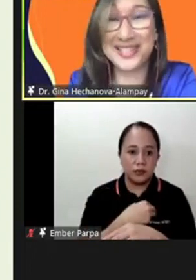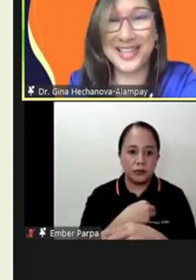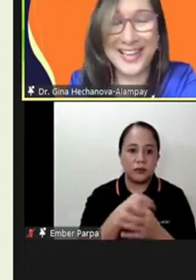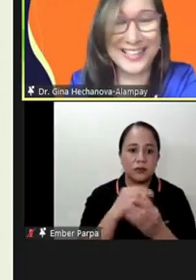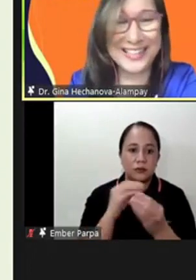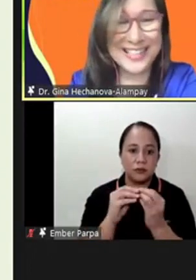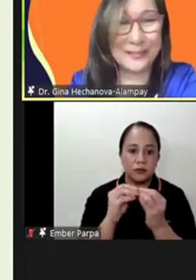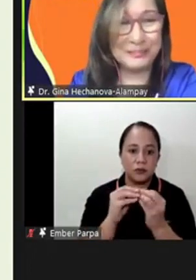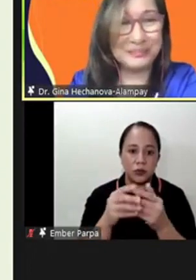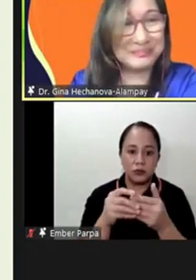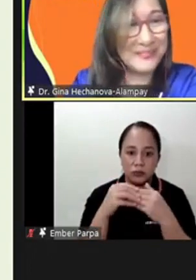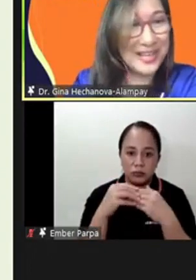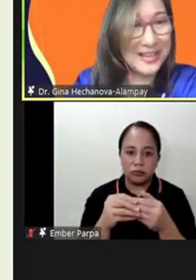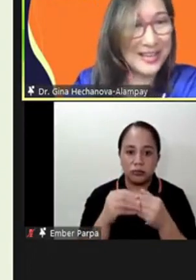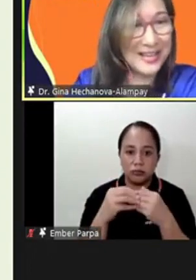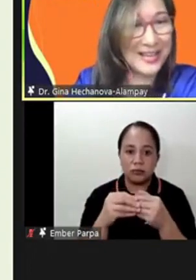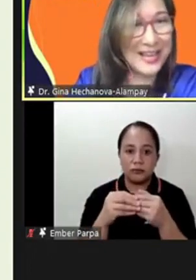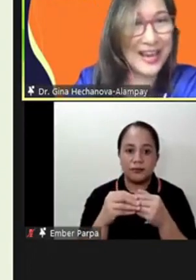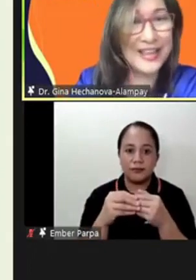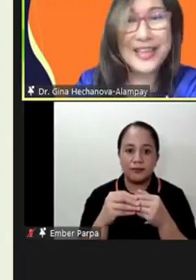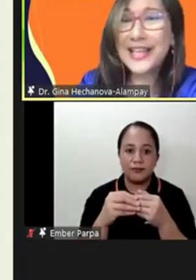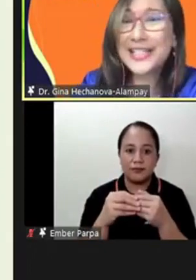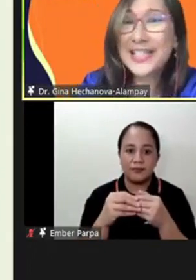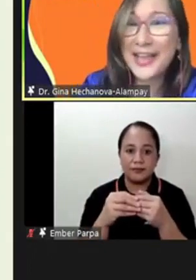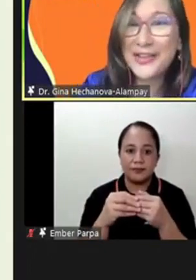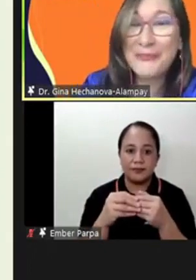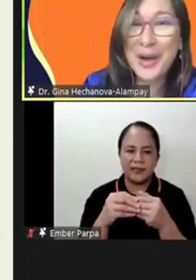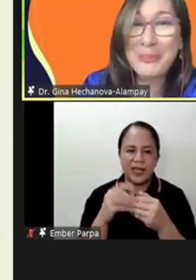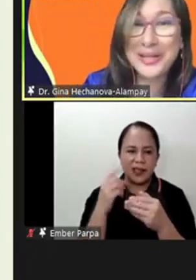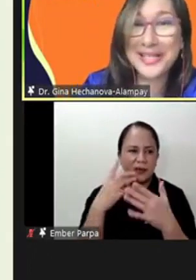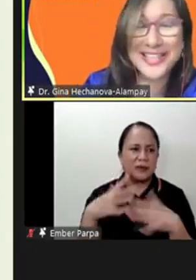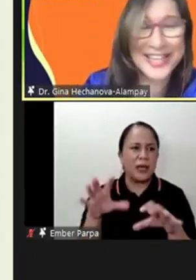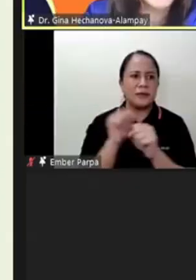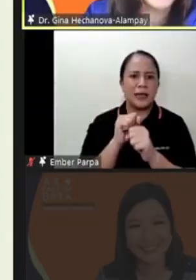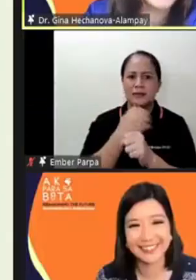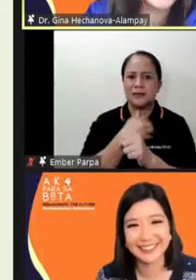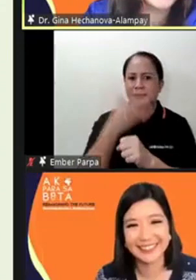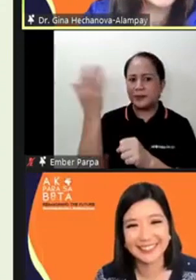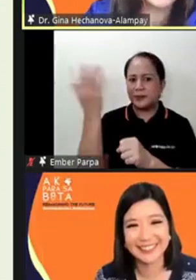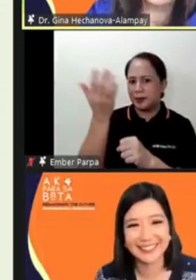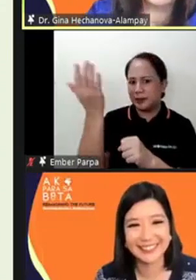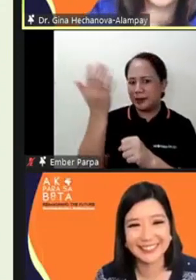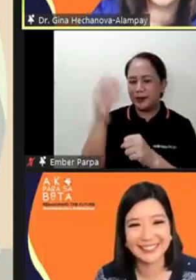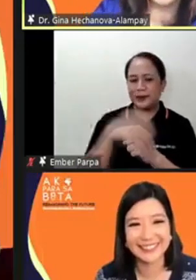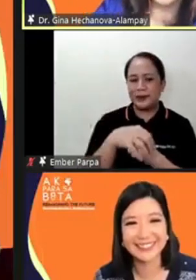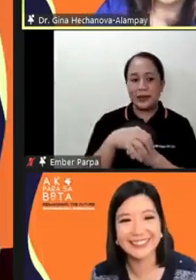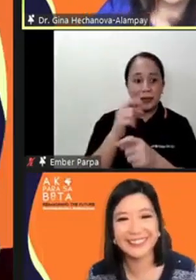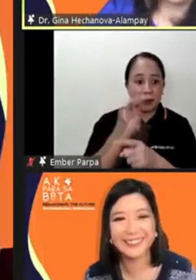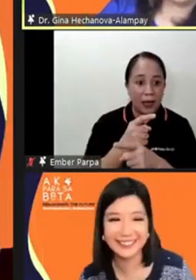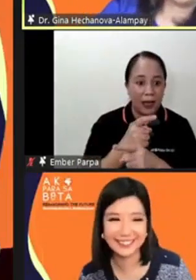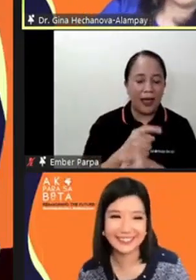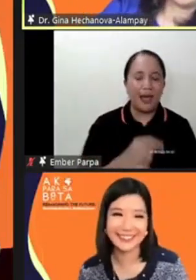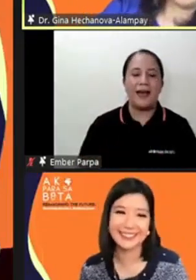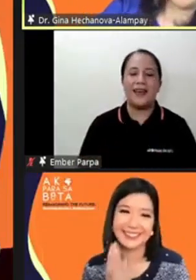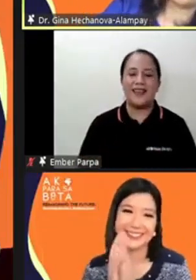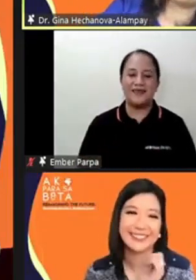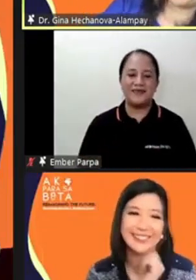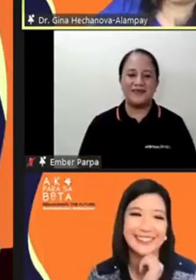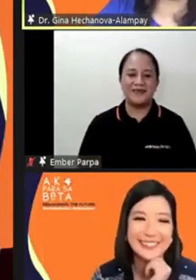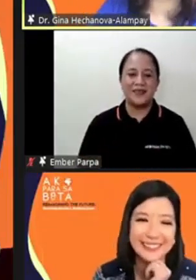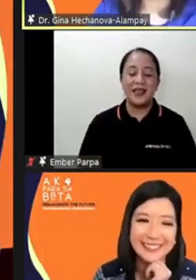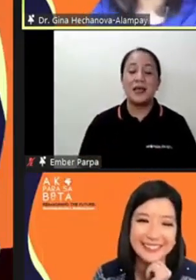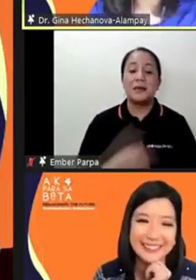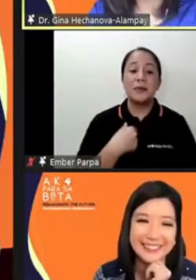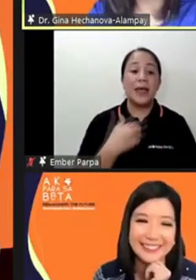more resilient. I think that's the end of my presentation. Tama ba? Sige. And I will